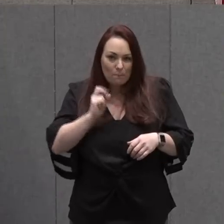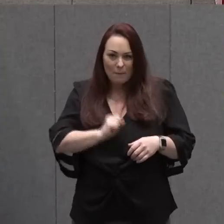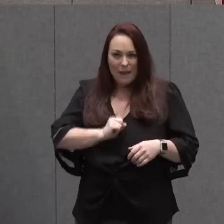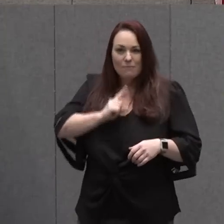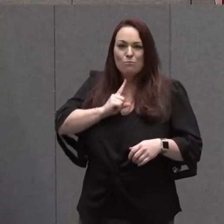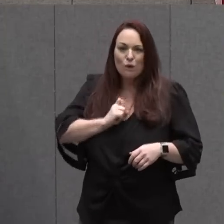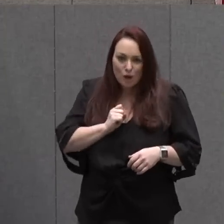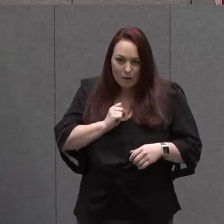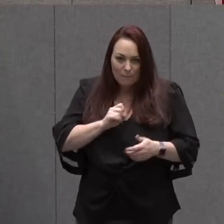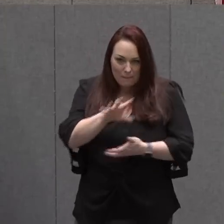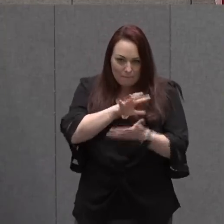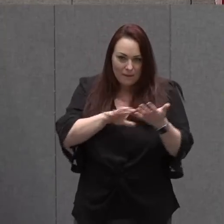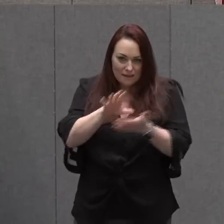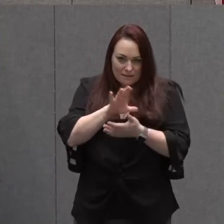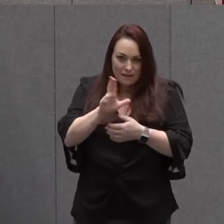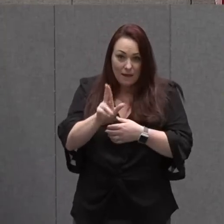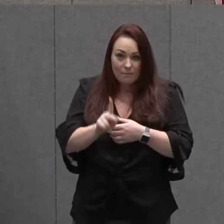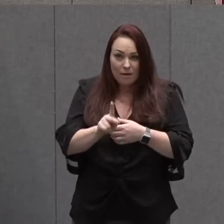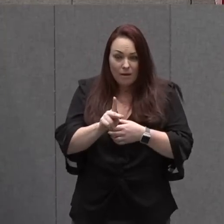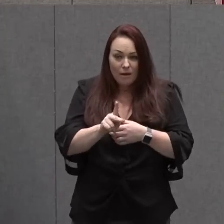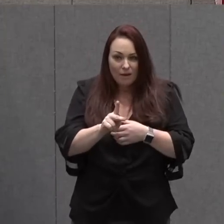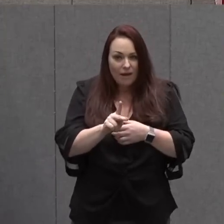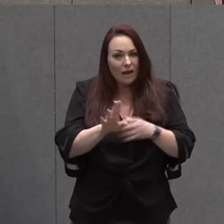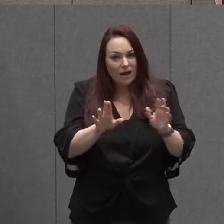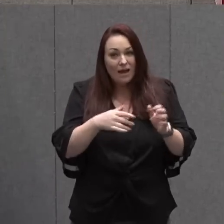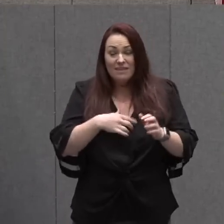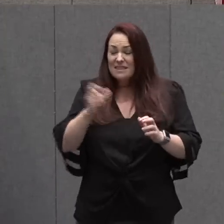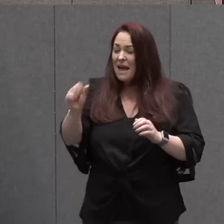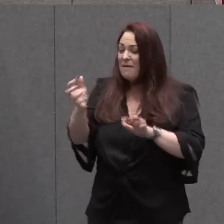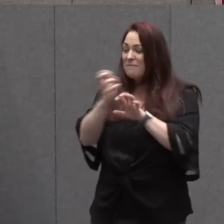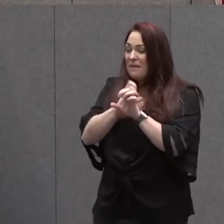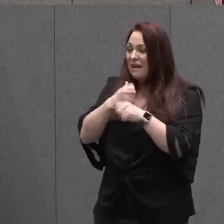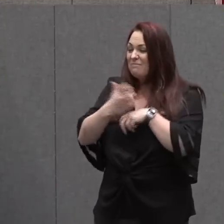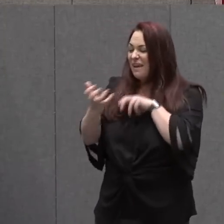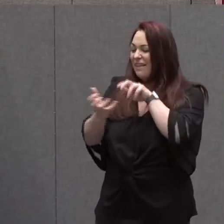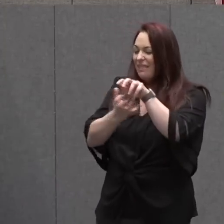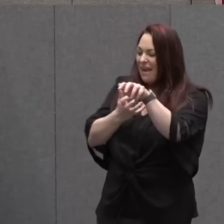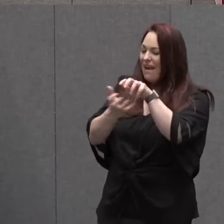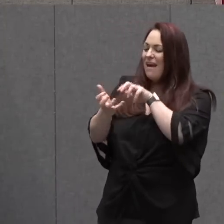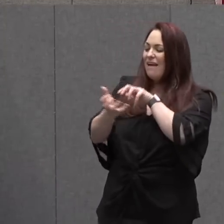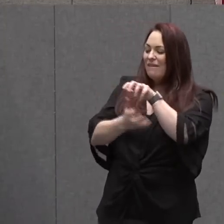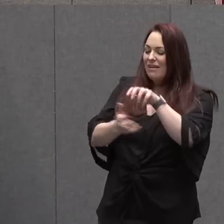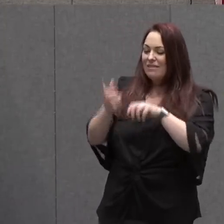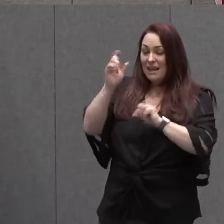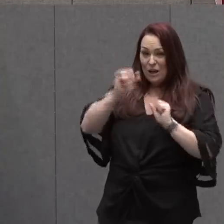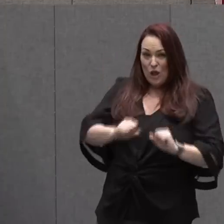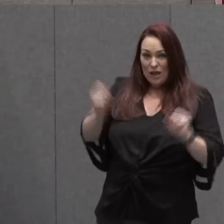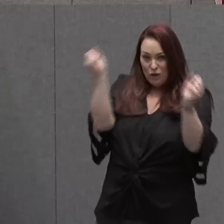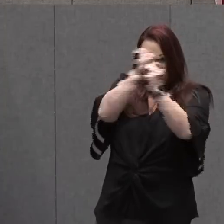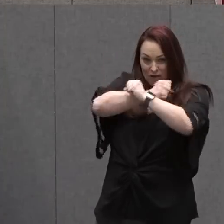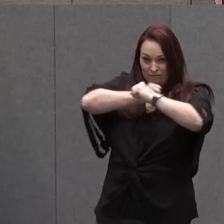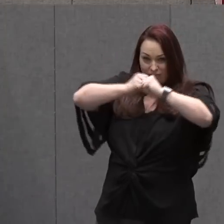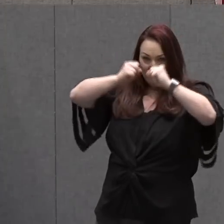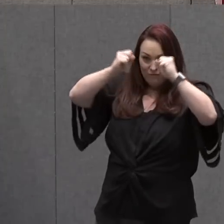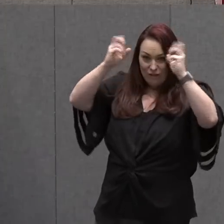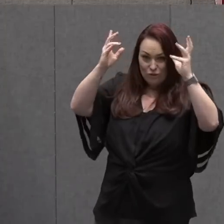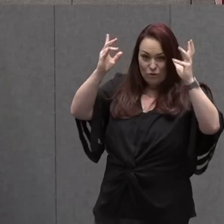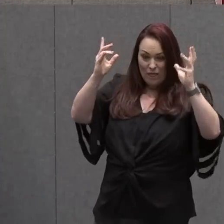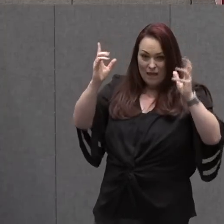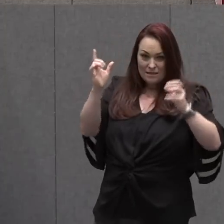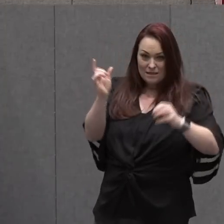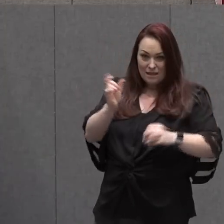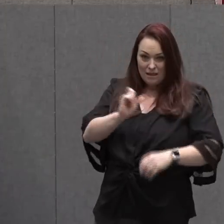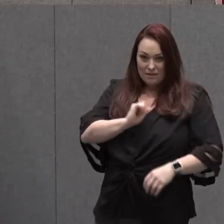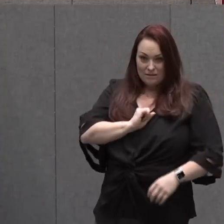me laugh so much that I could visualize this burp coming out of